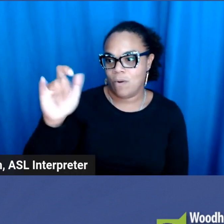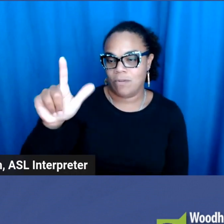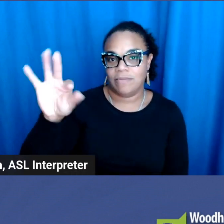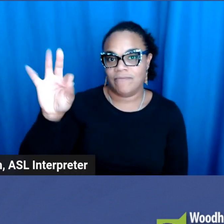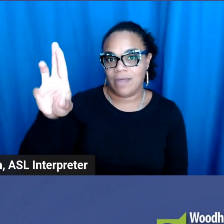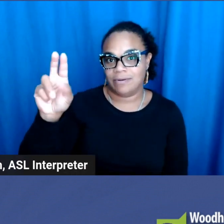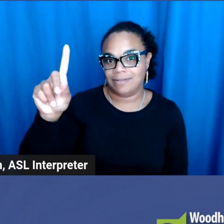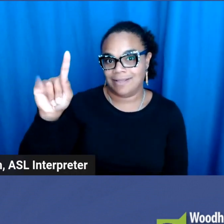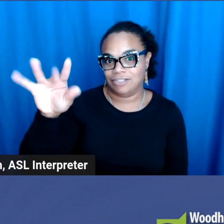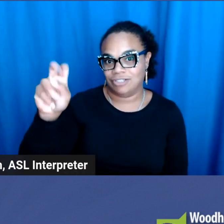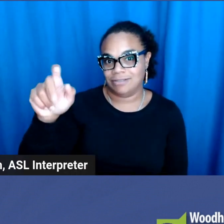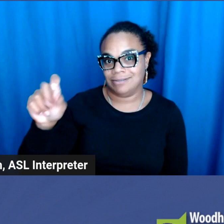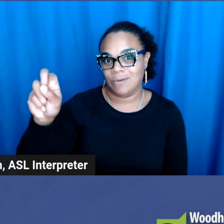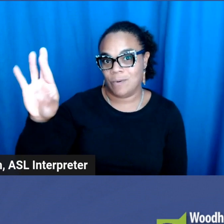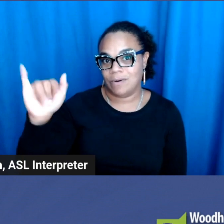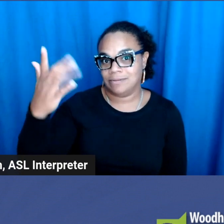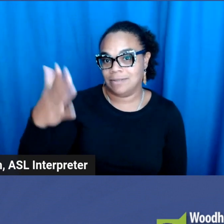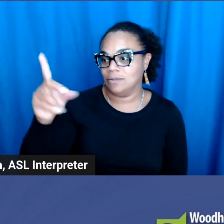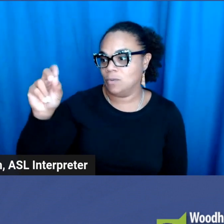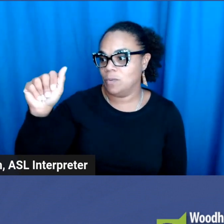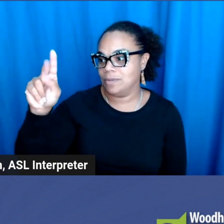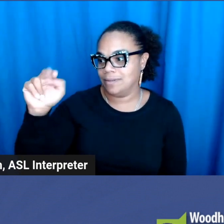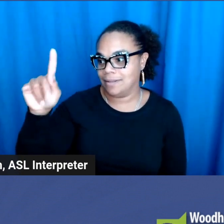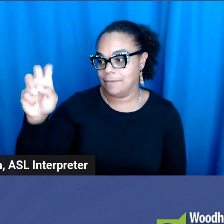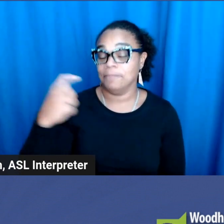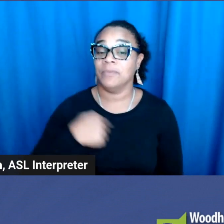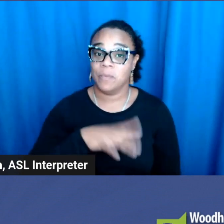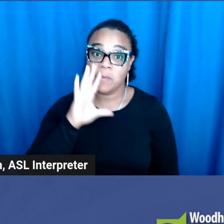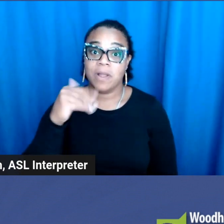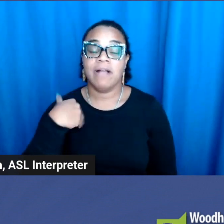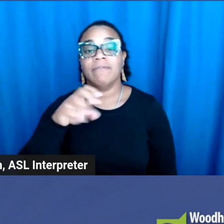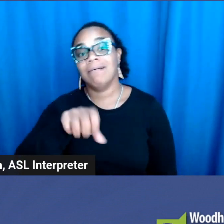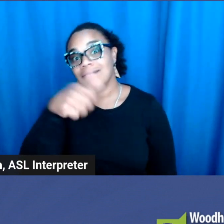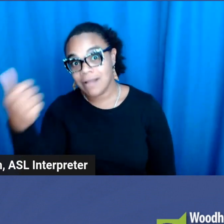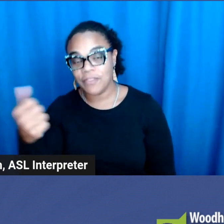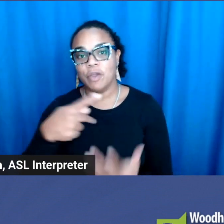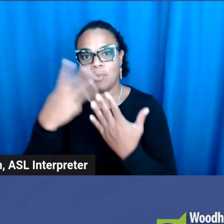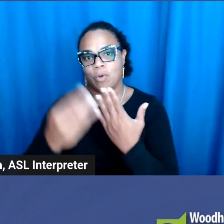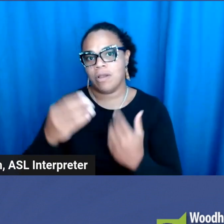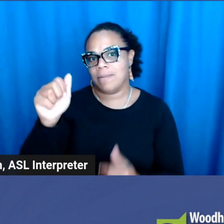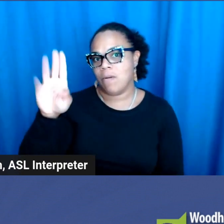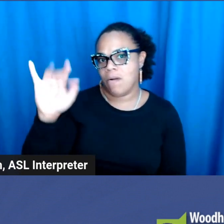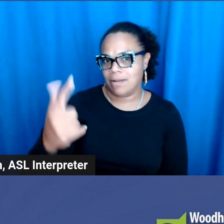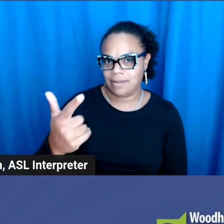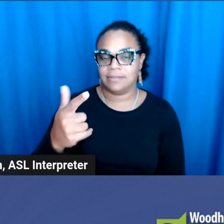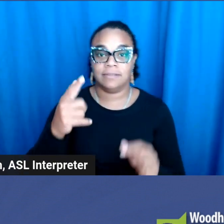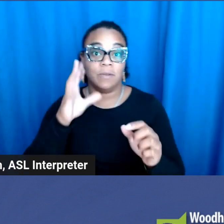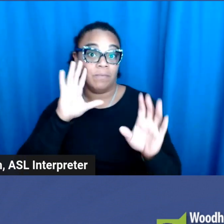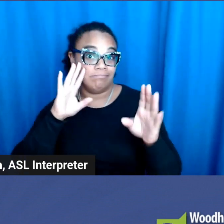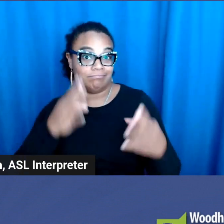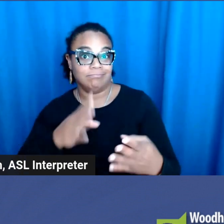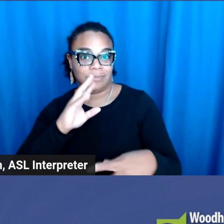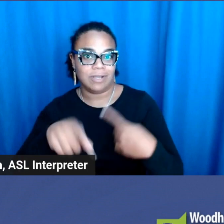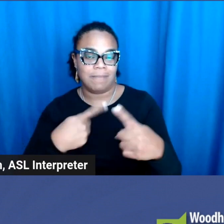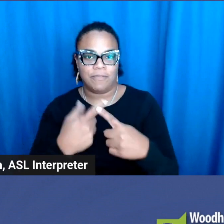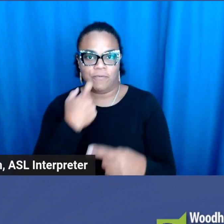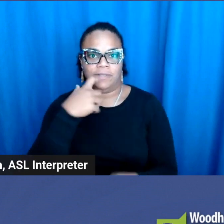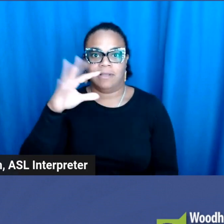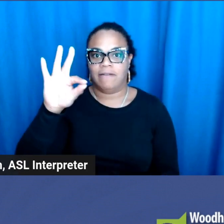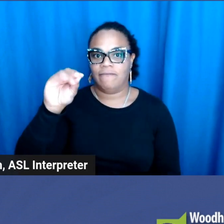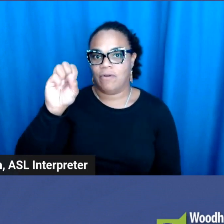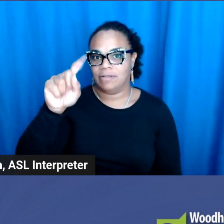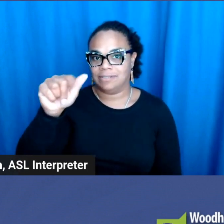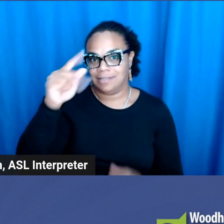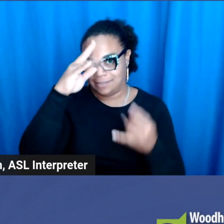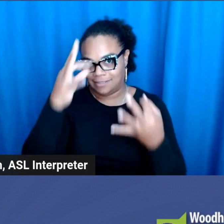woodhullfoundation.org/donate. And as I mentioned, we will have another censorship series program in August. We're going to be talking about the recent FOSTA decision